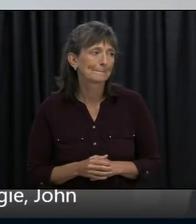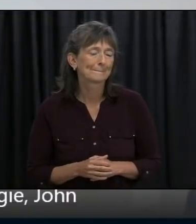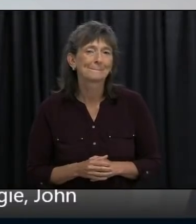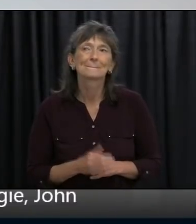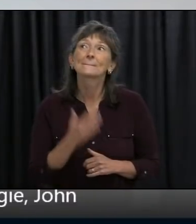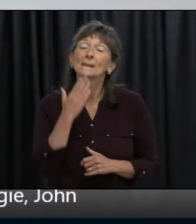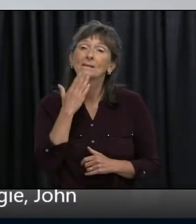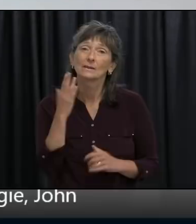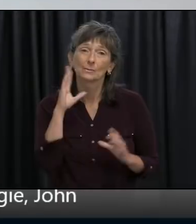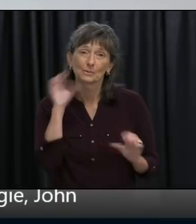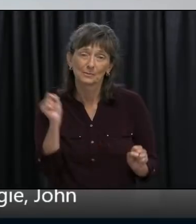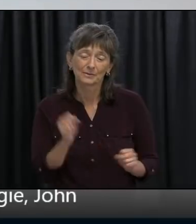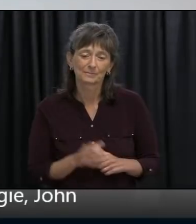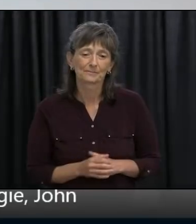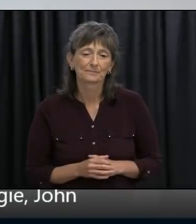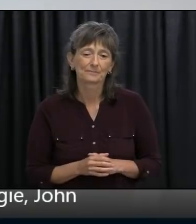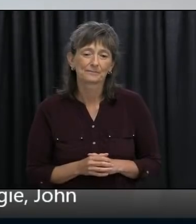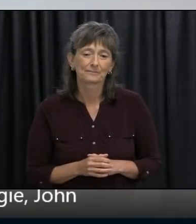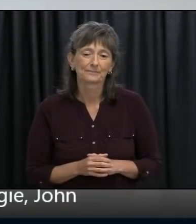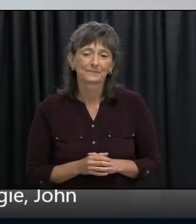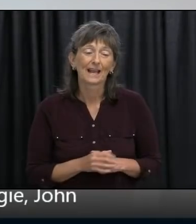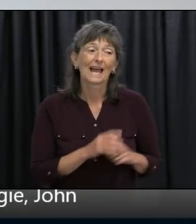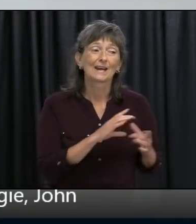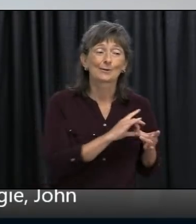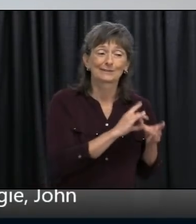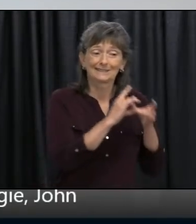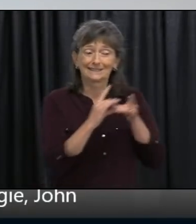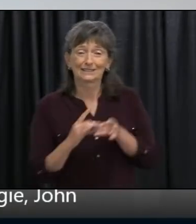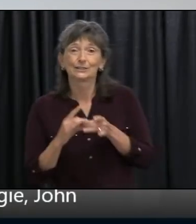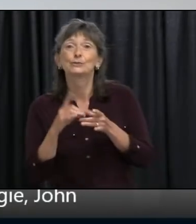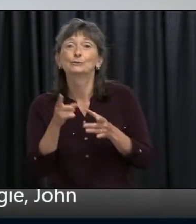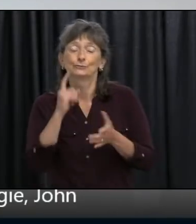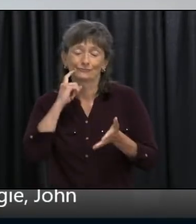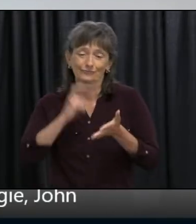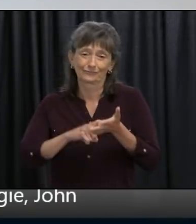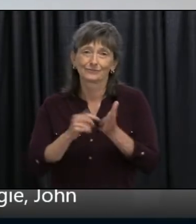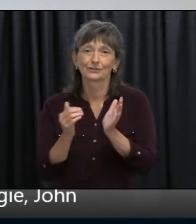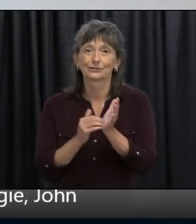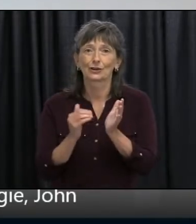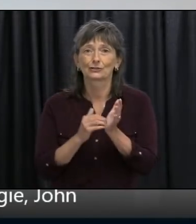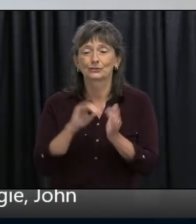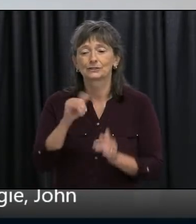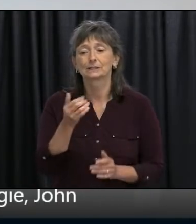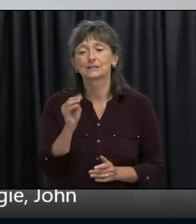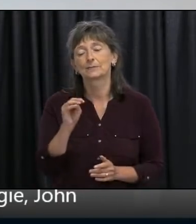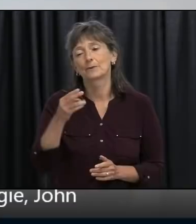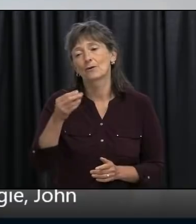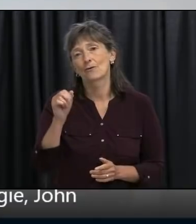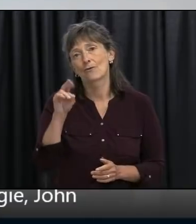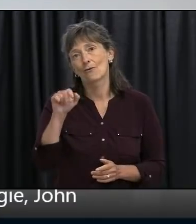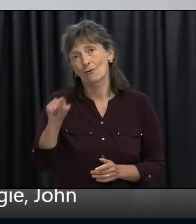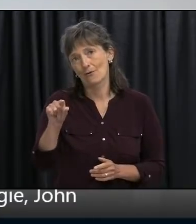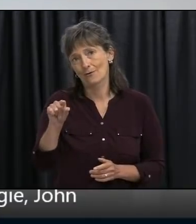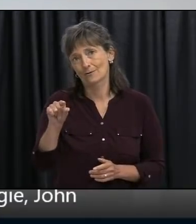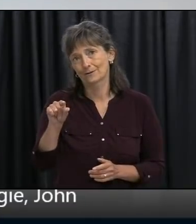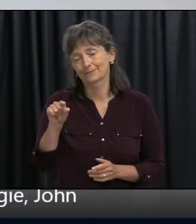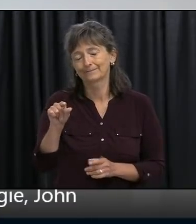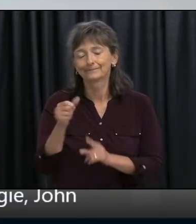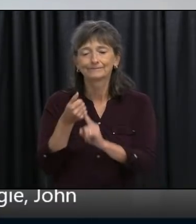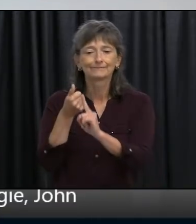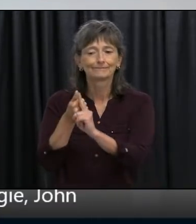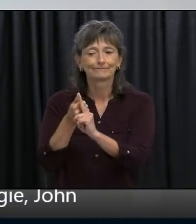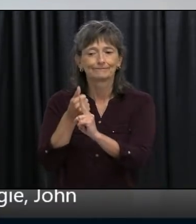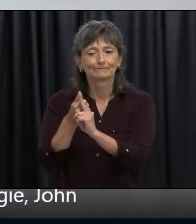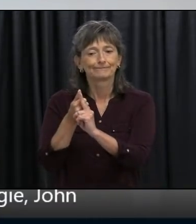Thank you very much, Premier, and I'll start where you left off to recognize the work of Dr. Kim Hong. He was one of the pillars of